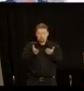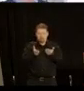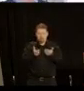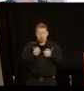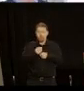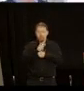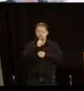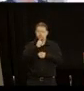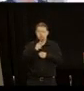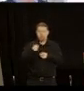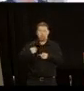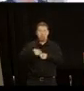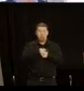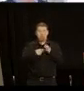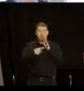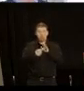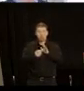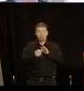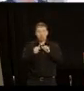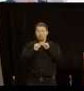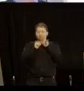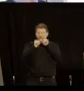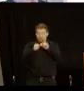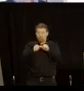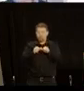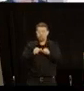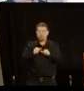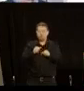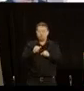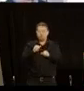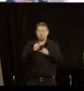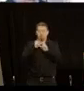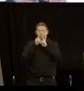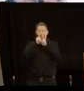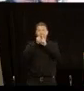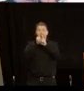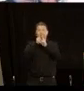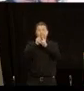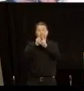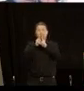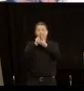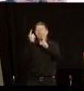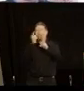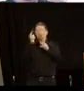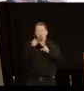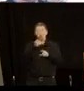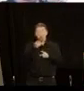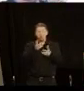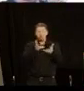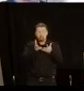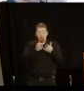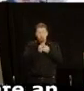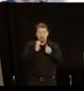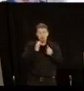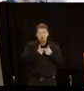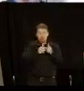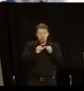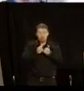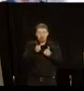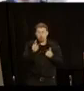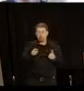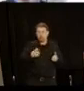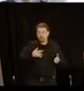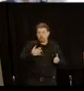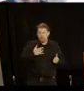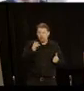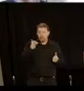and demonstrate an ambition of constant pursuit. When you interact with our agency, you should experience this during